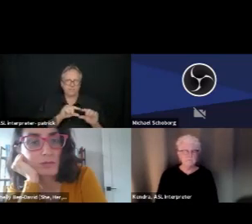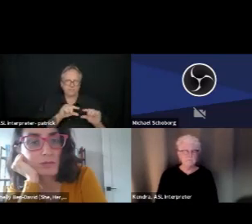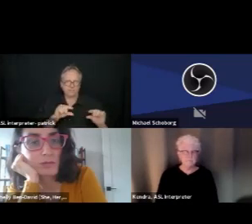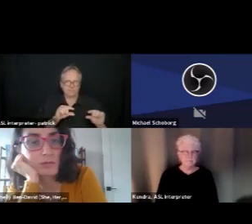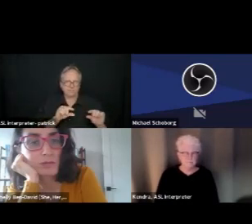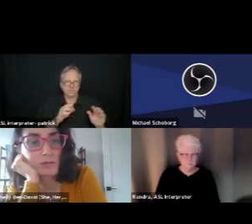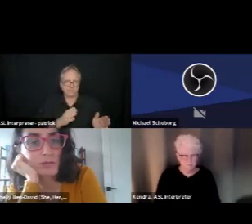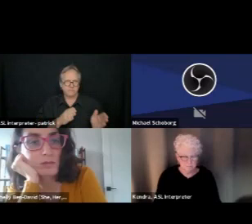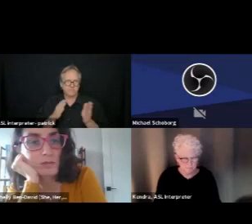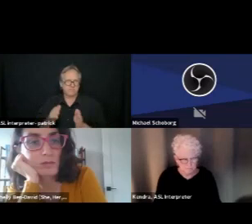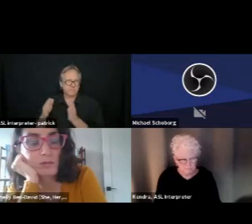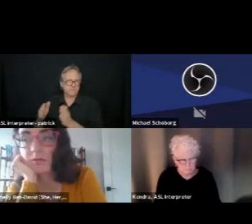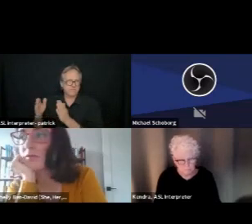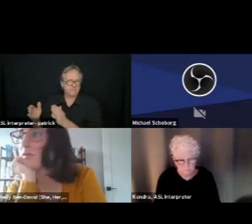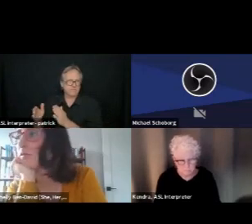which